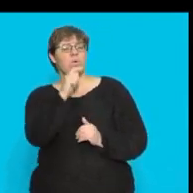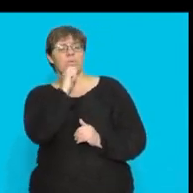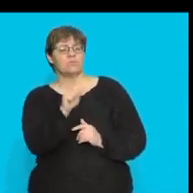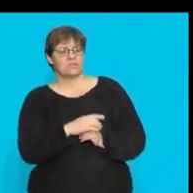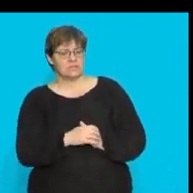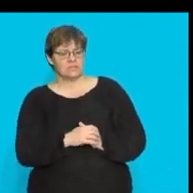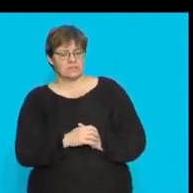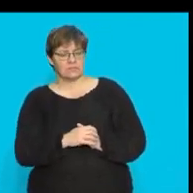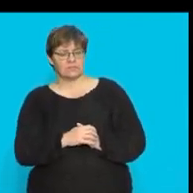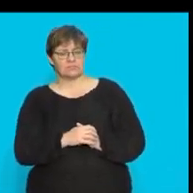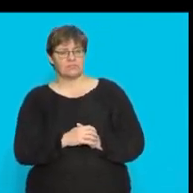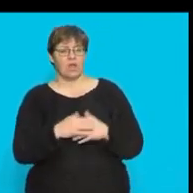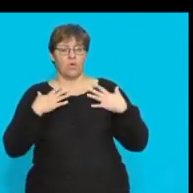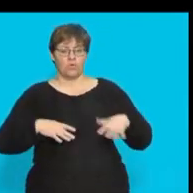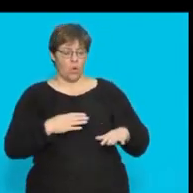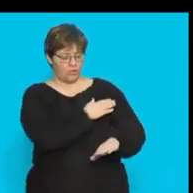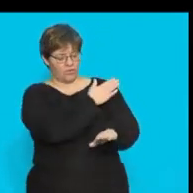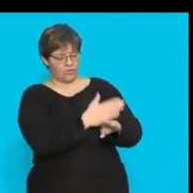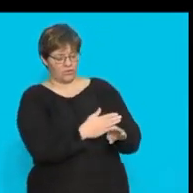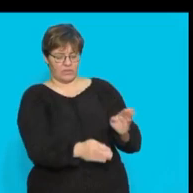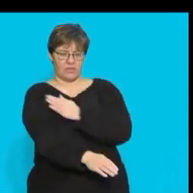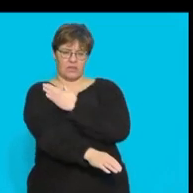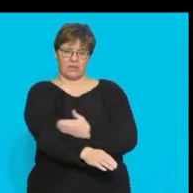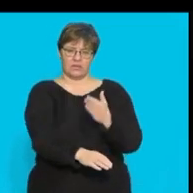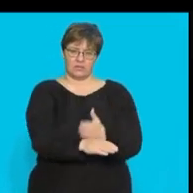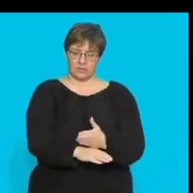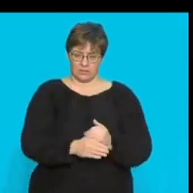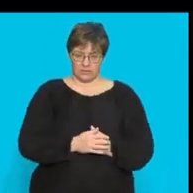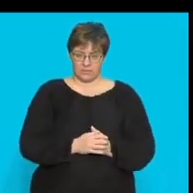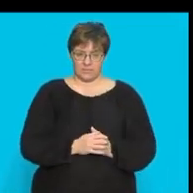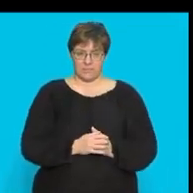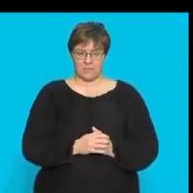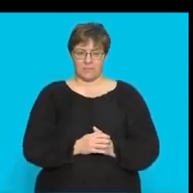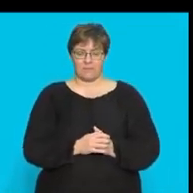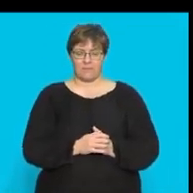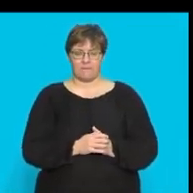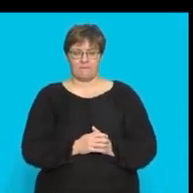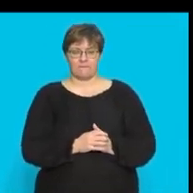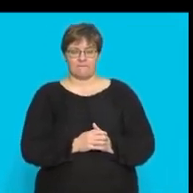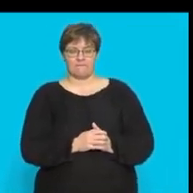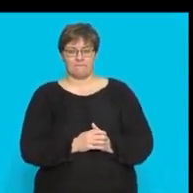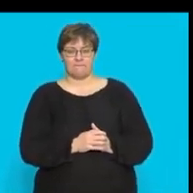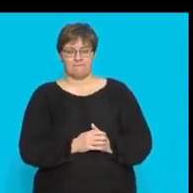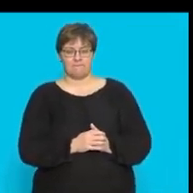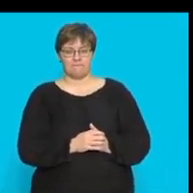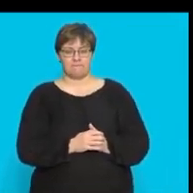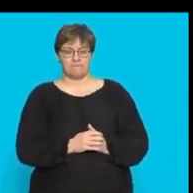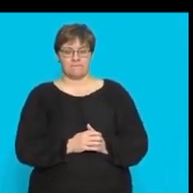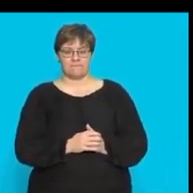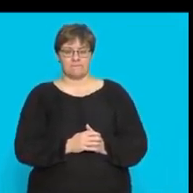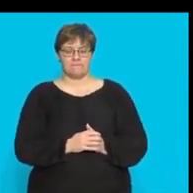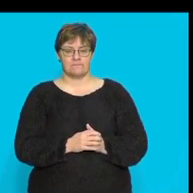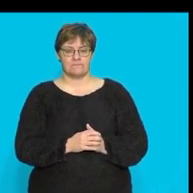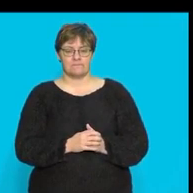We could have long sleeve clothes, all right, long sleeves, or we can